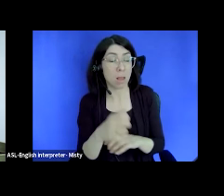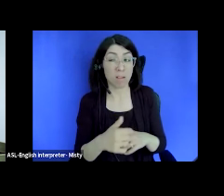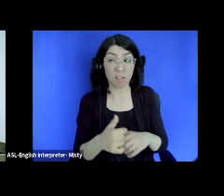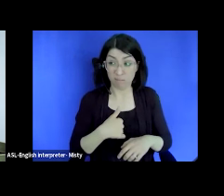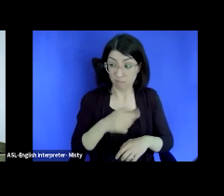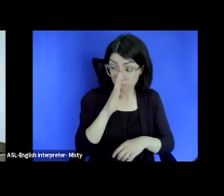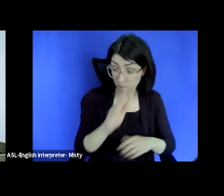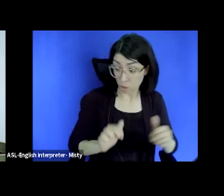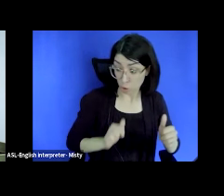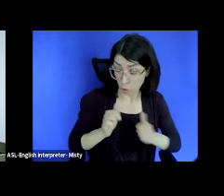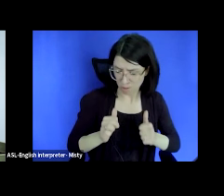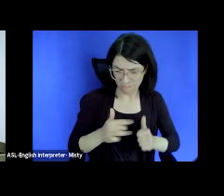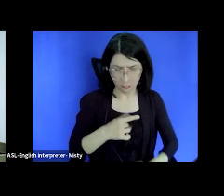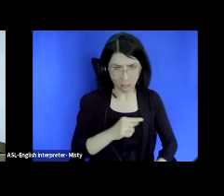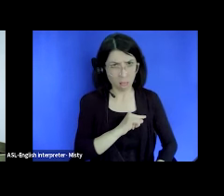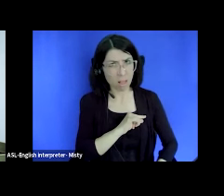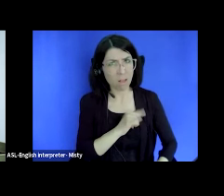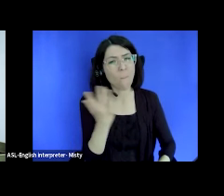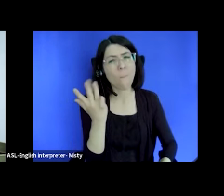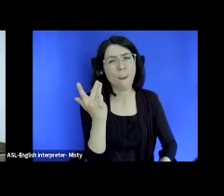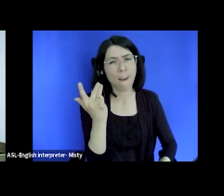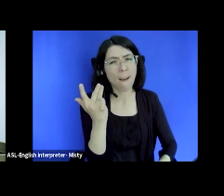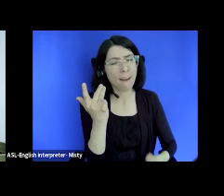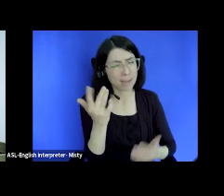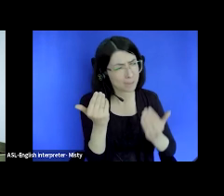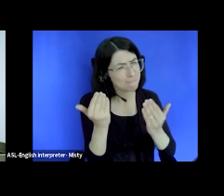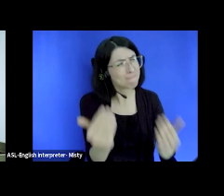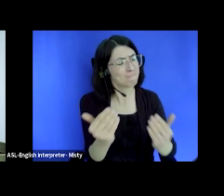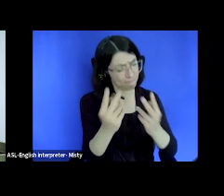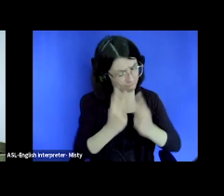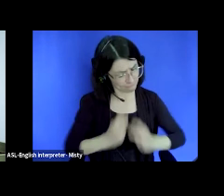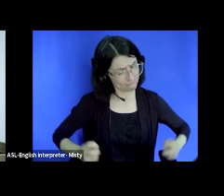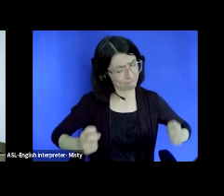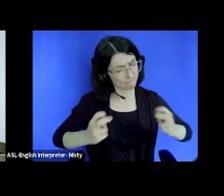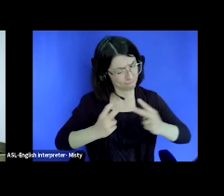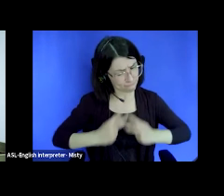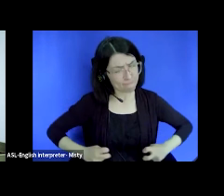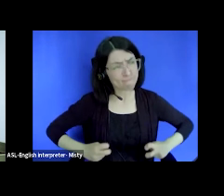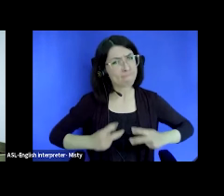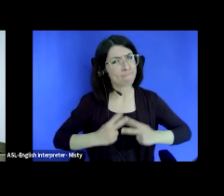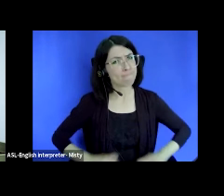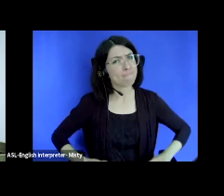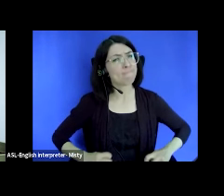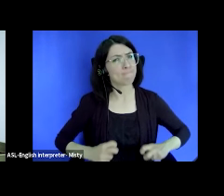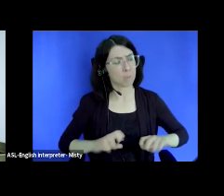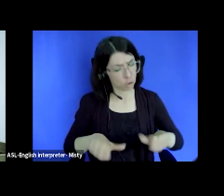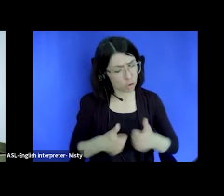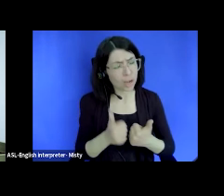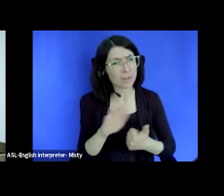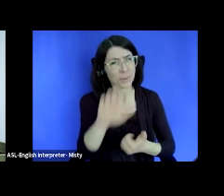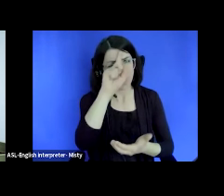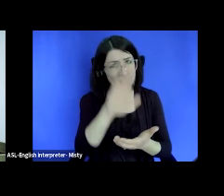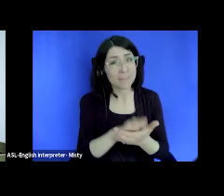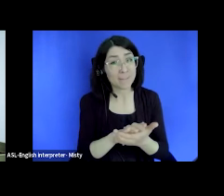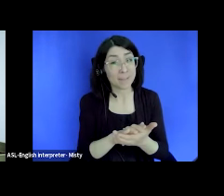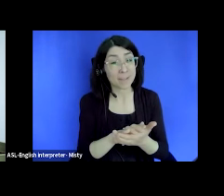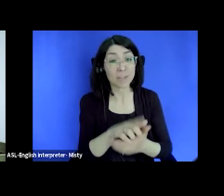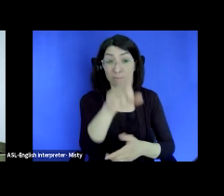my needs. Okay, so really challenge that, and it's going to take a lot of introspection. Okay, so I encourage you to use these workbooks to do